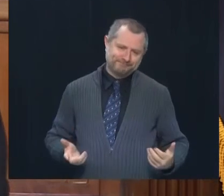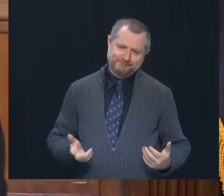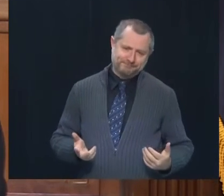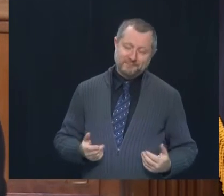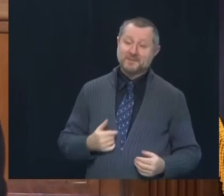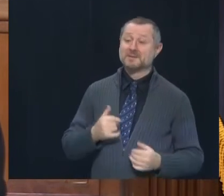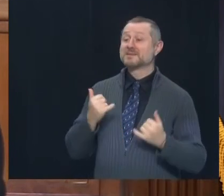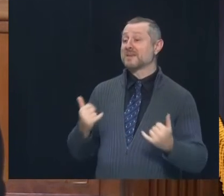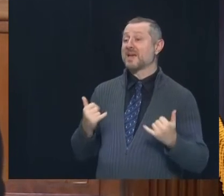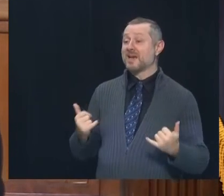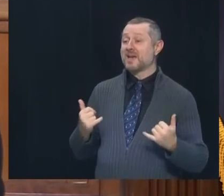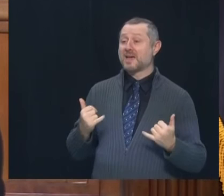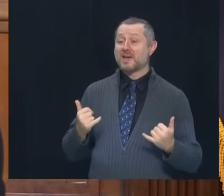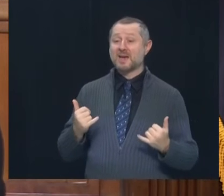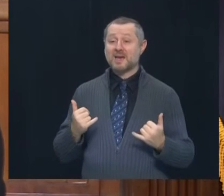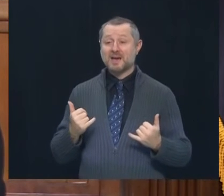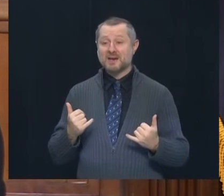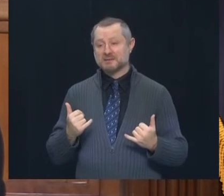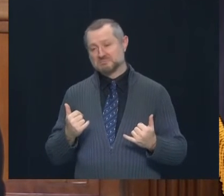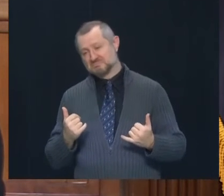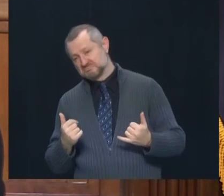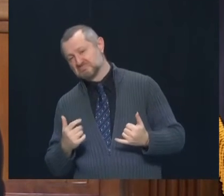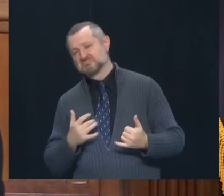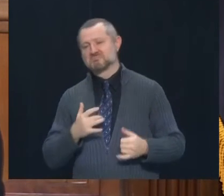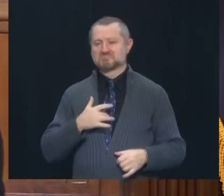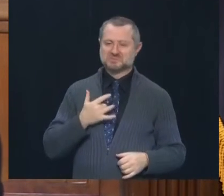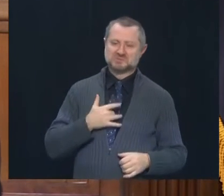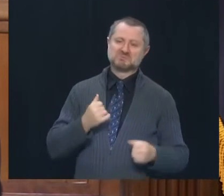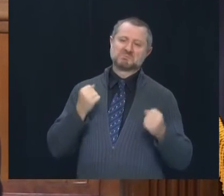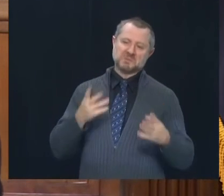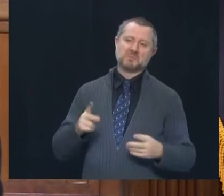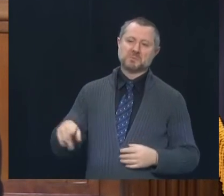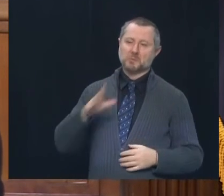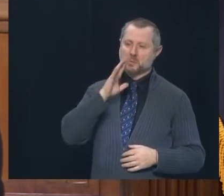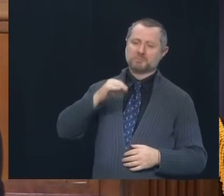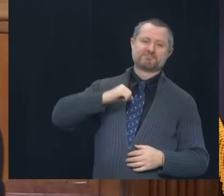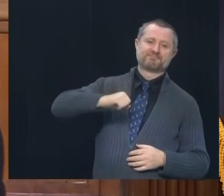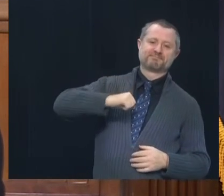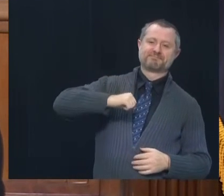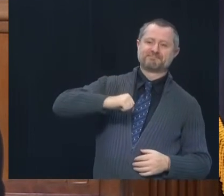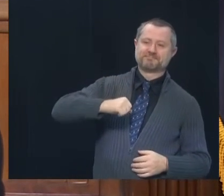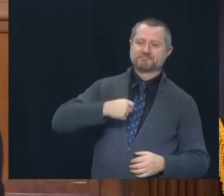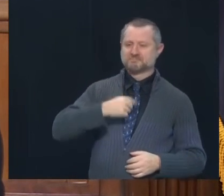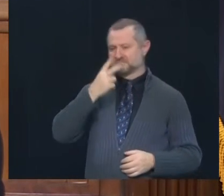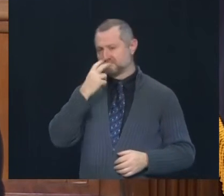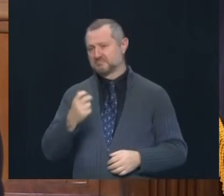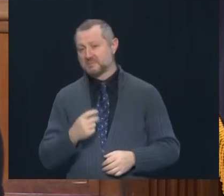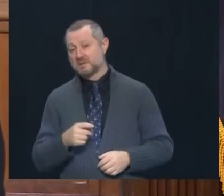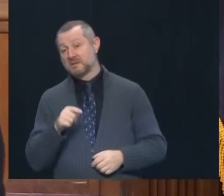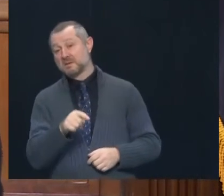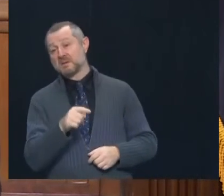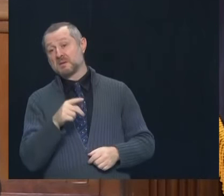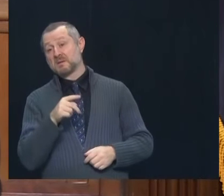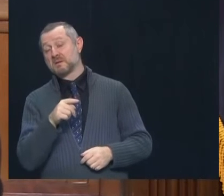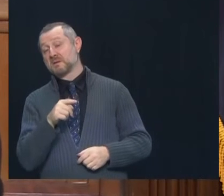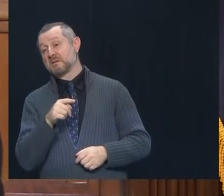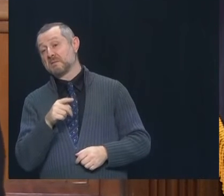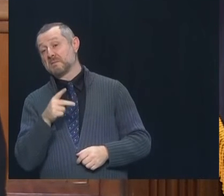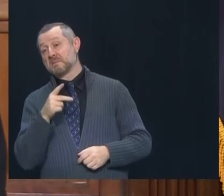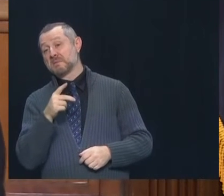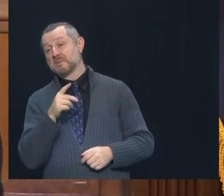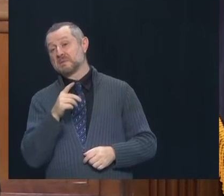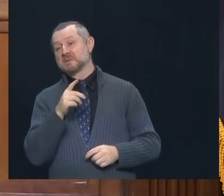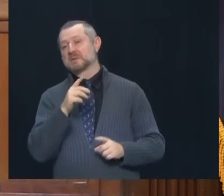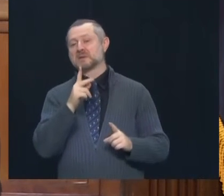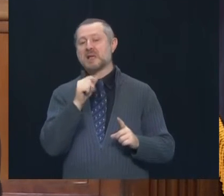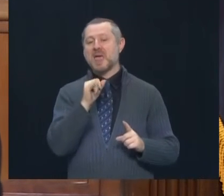Right now, I think you're going to see a significant fall off, if I had to guess. I don't believe the Kaiser poll and Pew poll and NBC poll